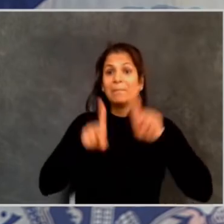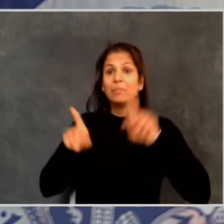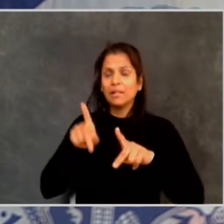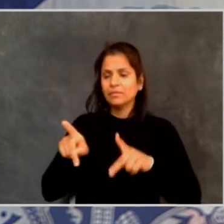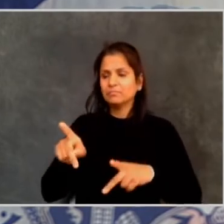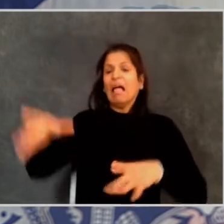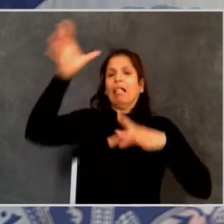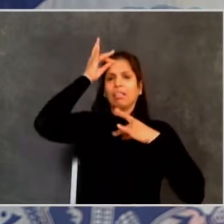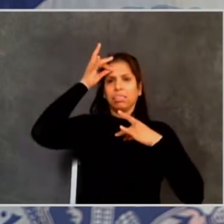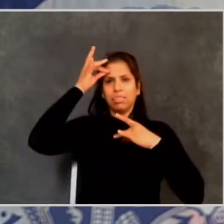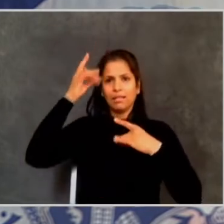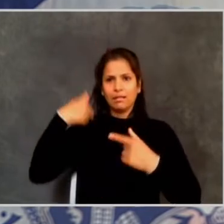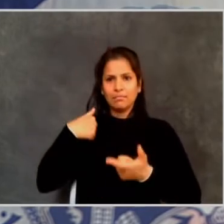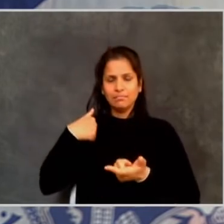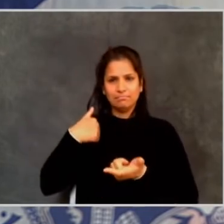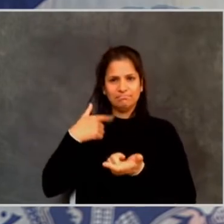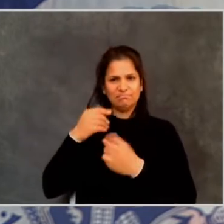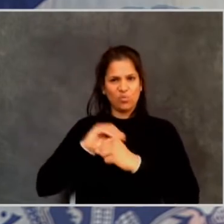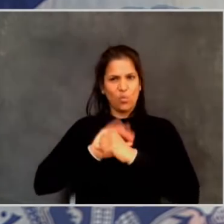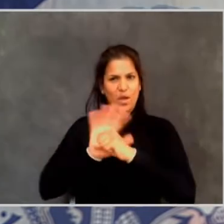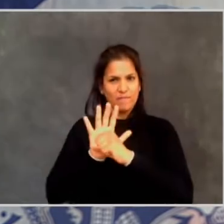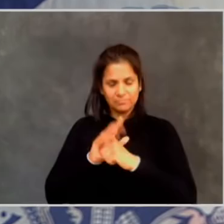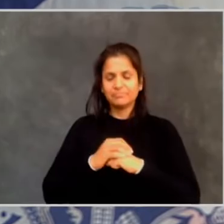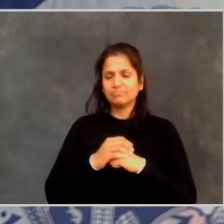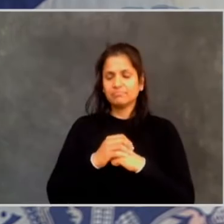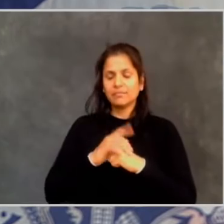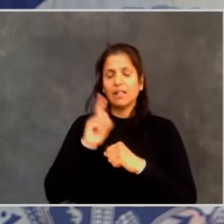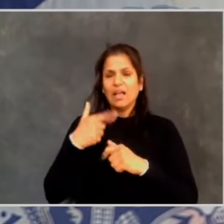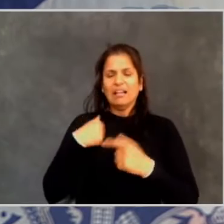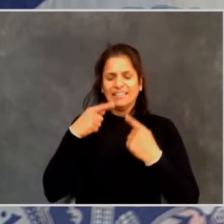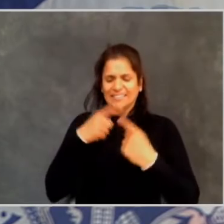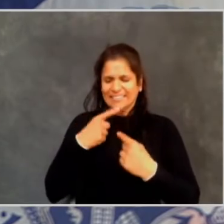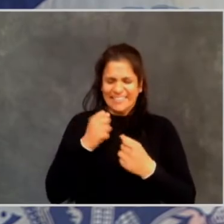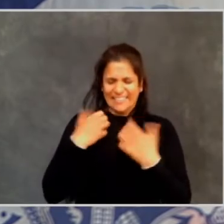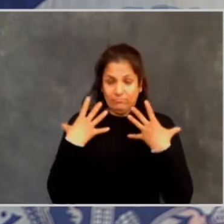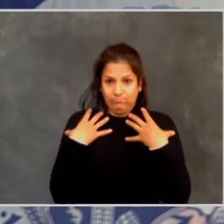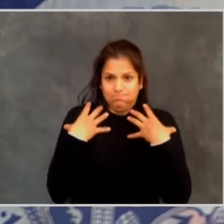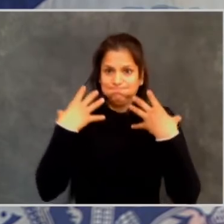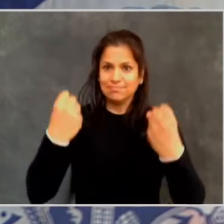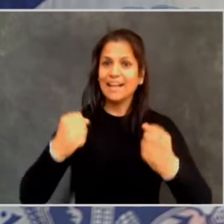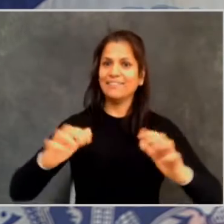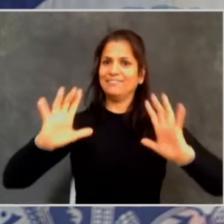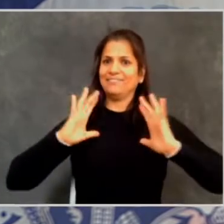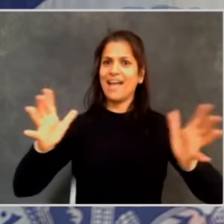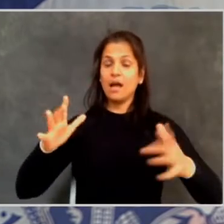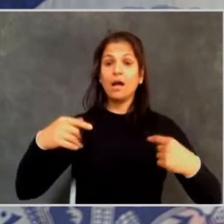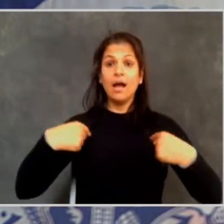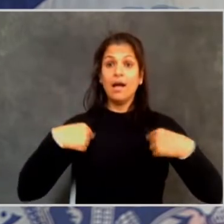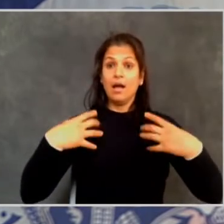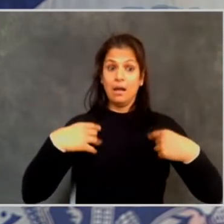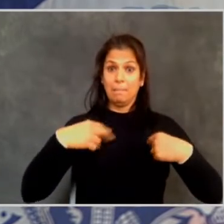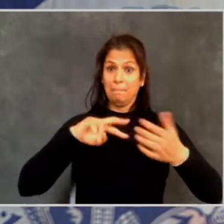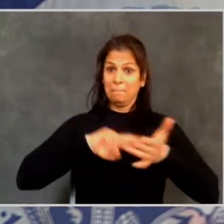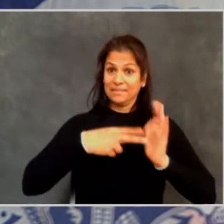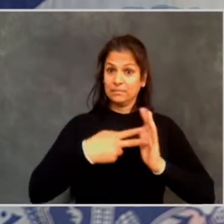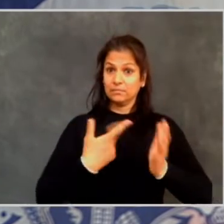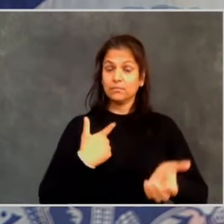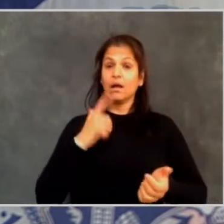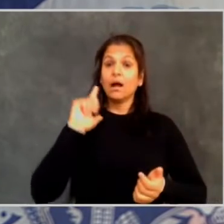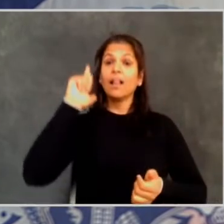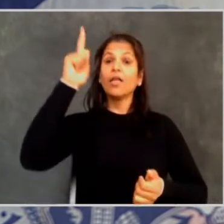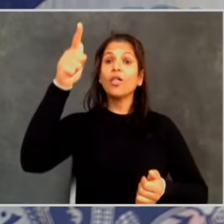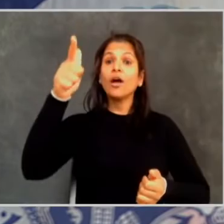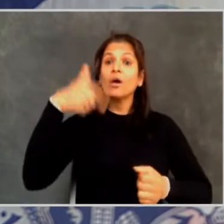sure that if you've been exposed to it, it means you cannot get it again. It seems likely that if you've been exposed to it, you wouldn't